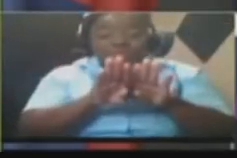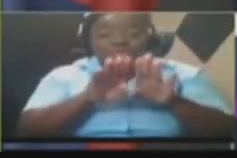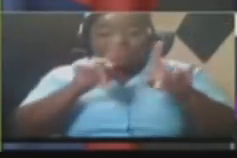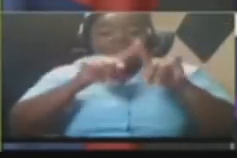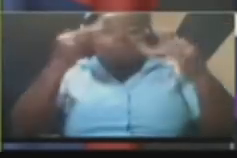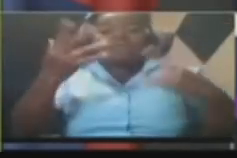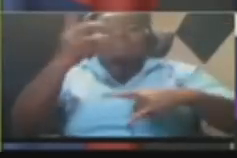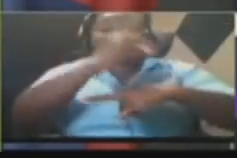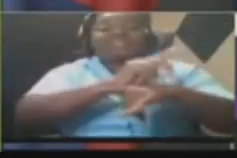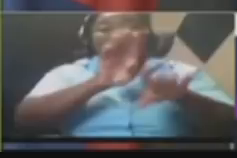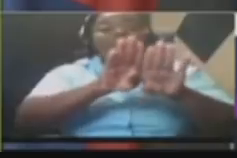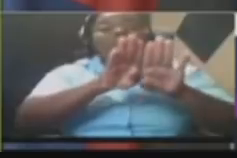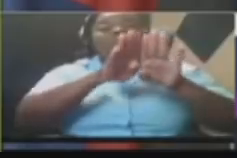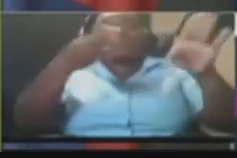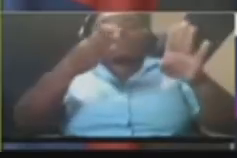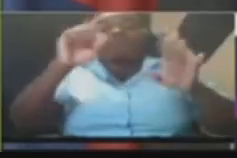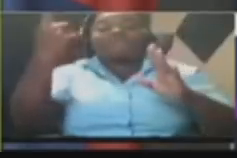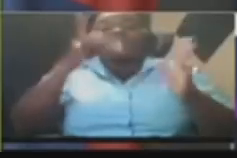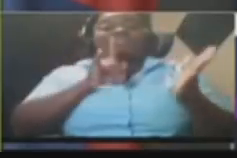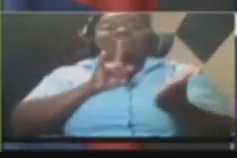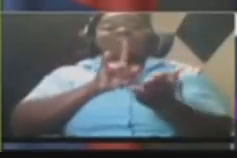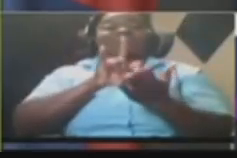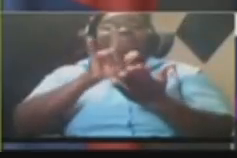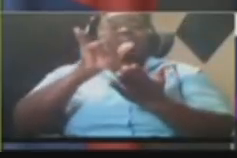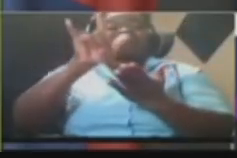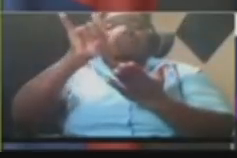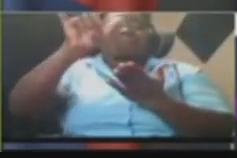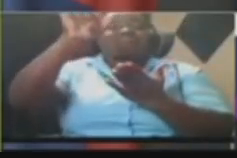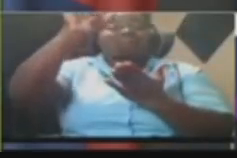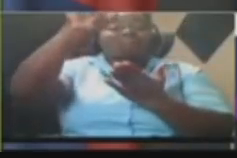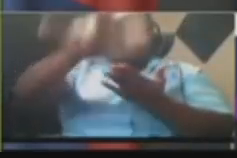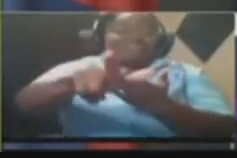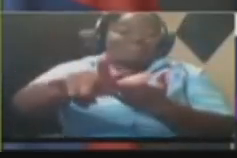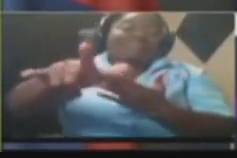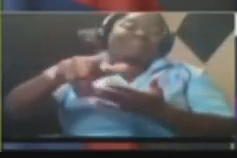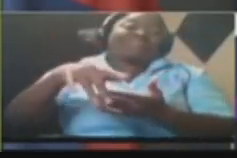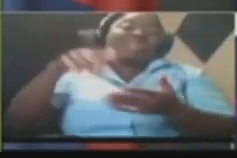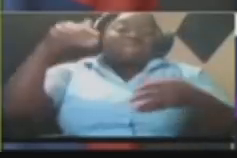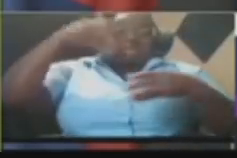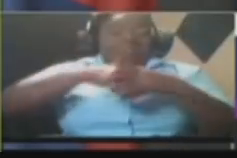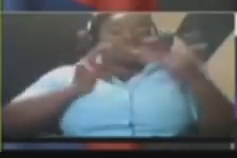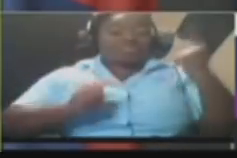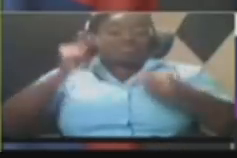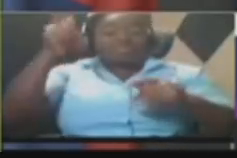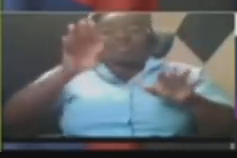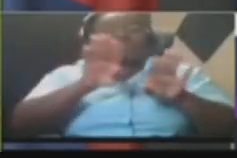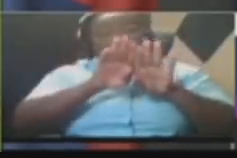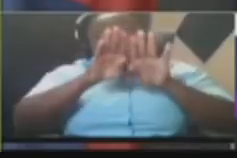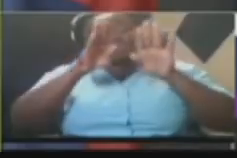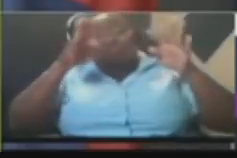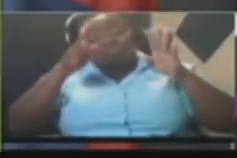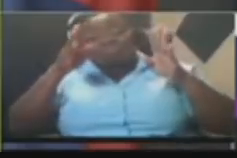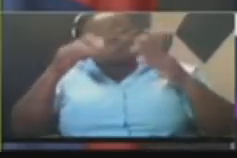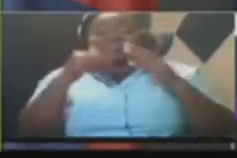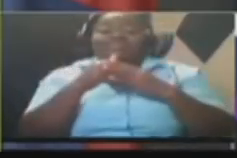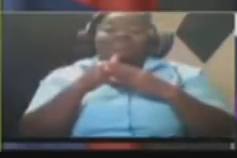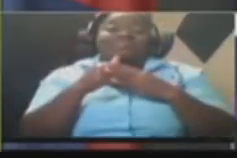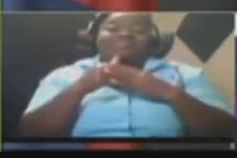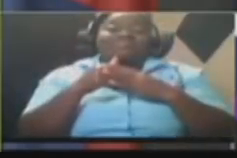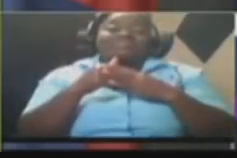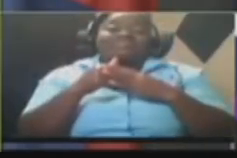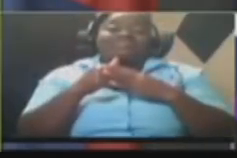up. The first flight came in as a commercial scheduled traffic. So this is a huge step for us to take. And we're taking